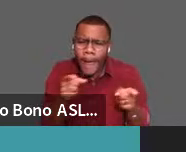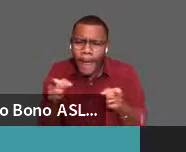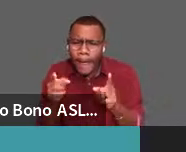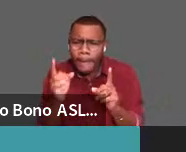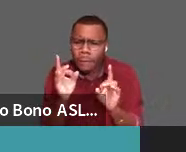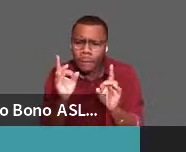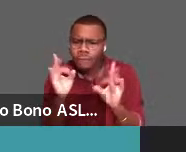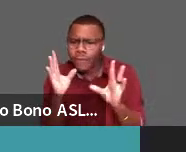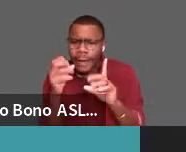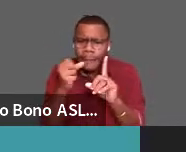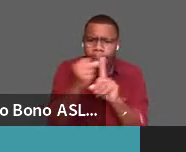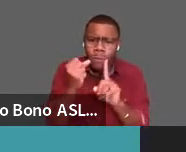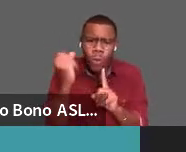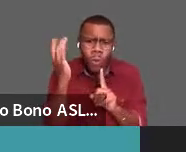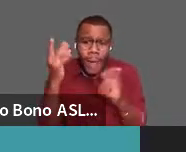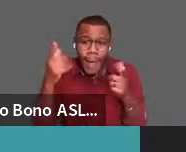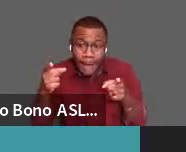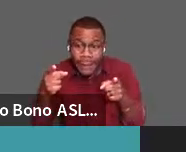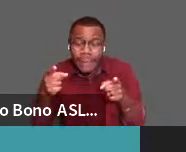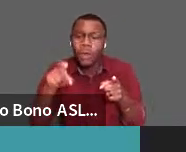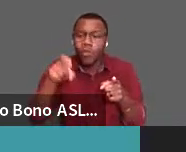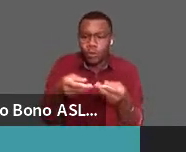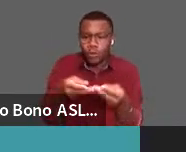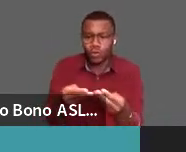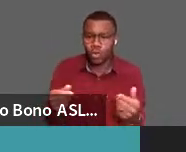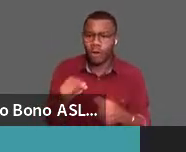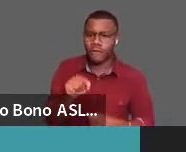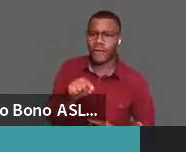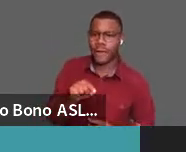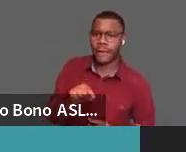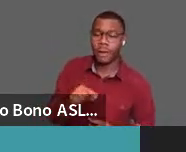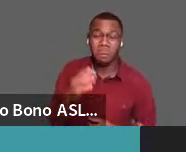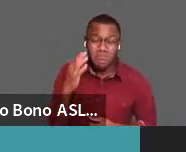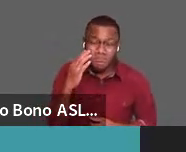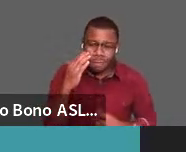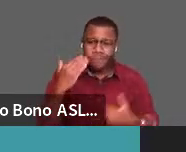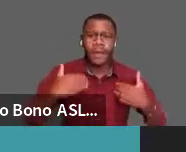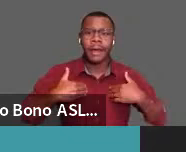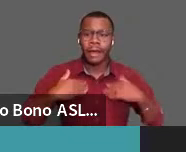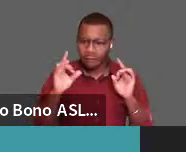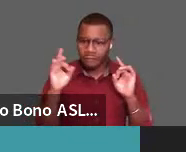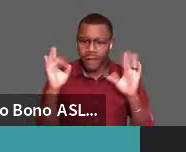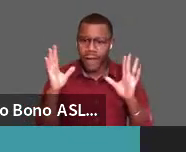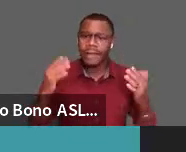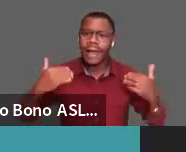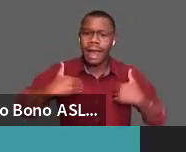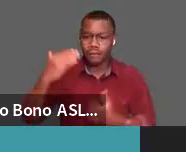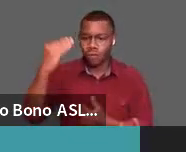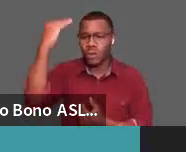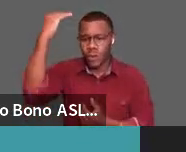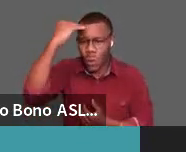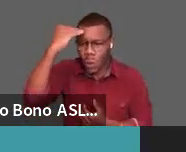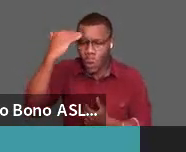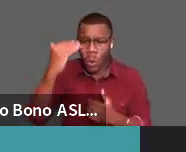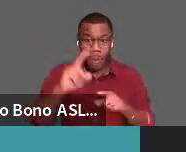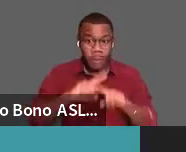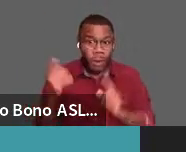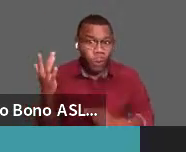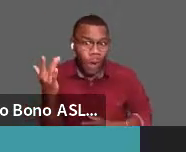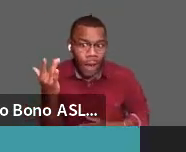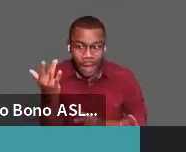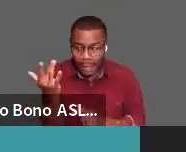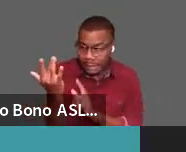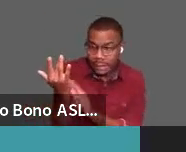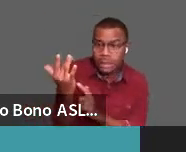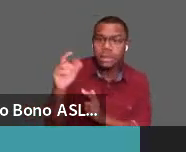equity to prevent all forms of violence. We know there's violence in our communities. We want to address the root causes. This year, we see an increase of